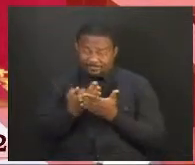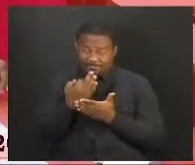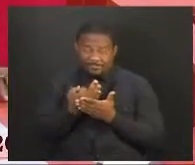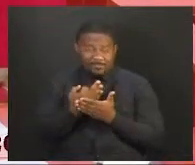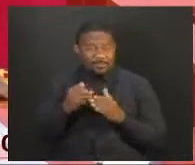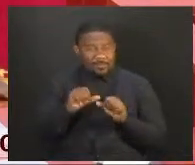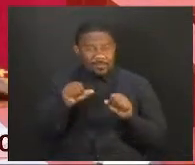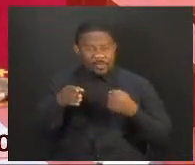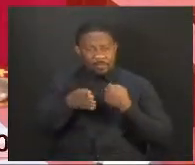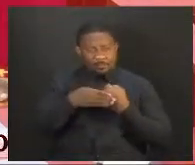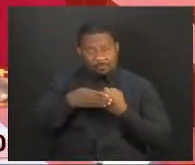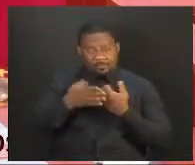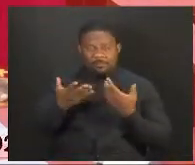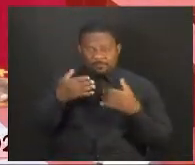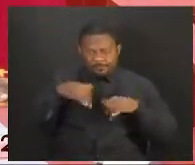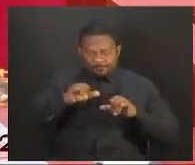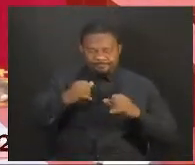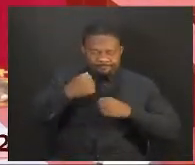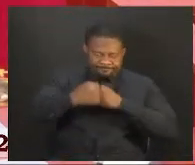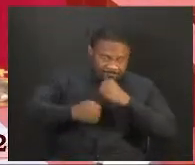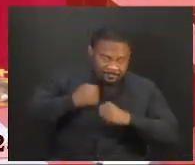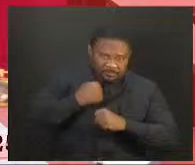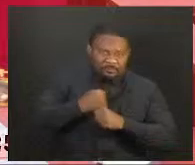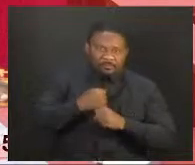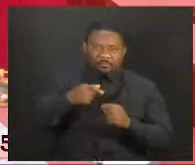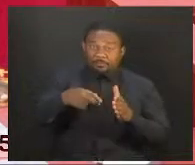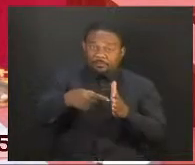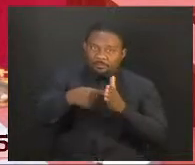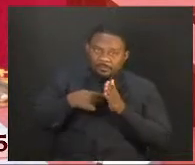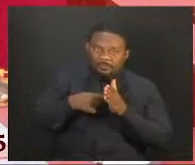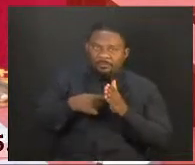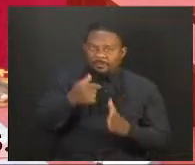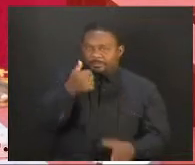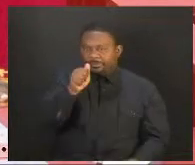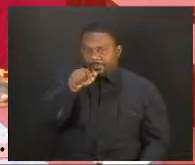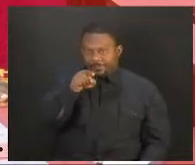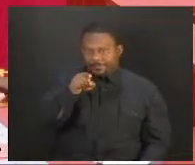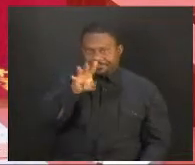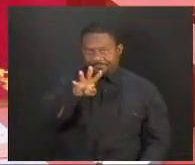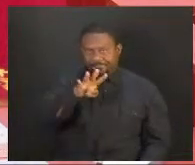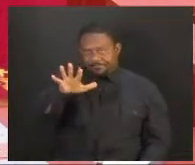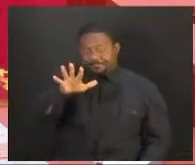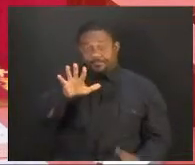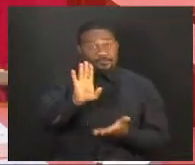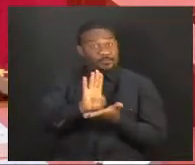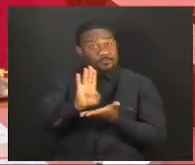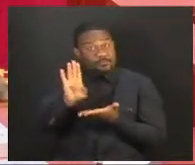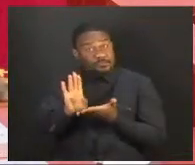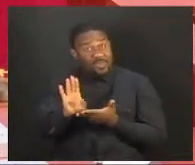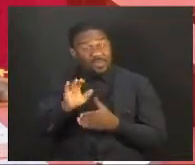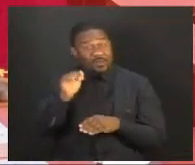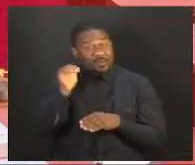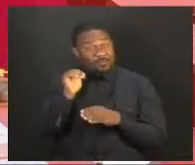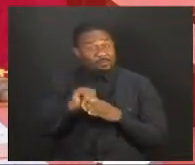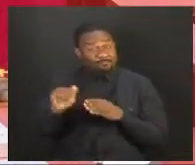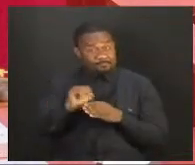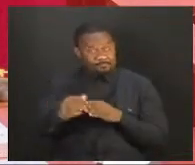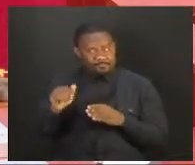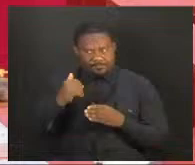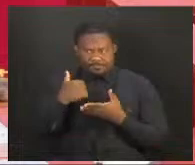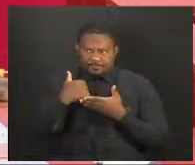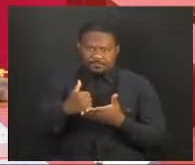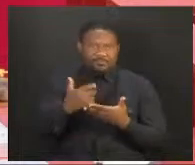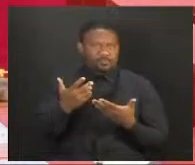still struggling, and the financial sector will require 10.45 billion Ghana cedis to address the financial sector